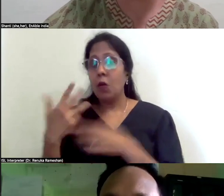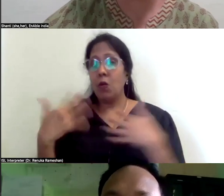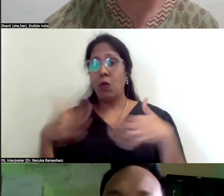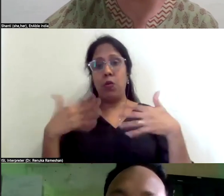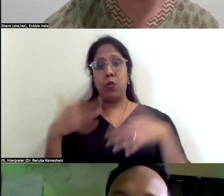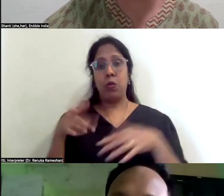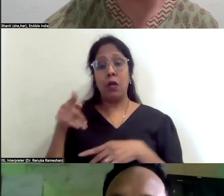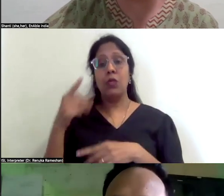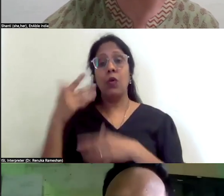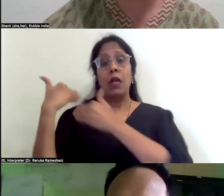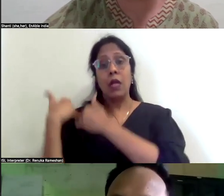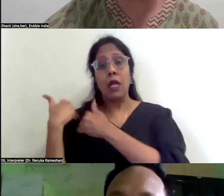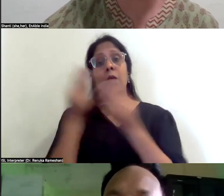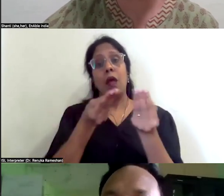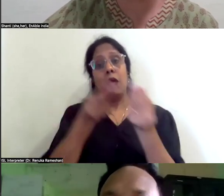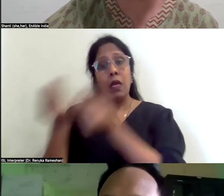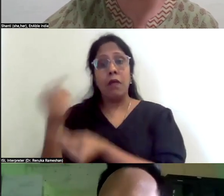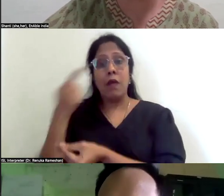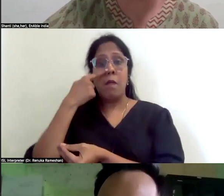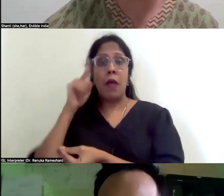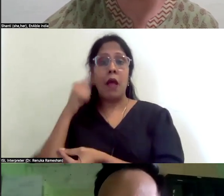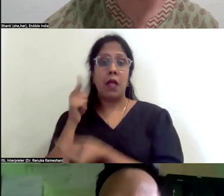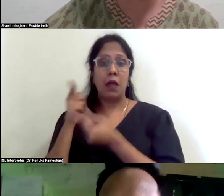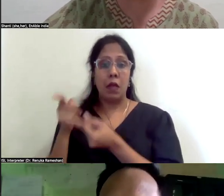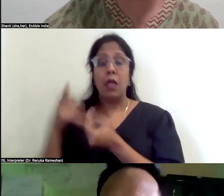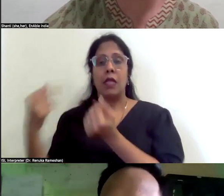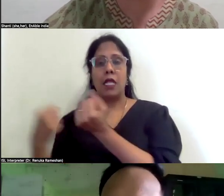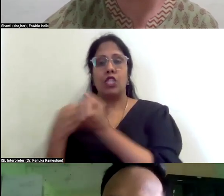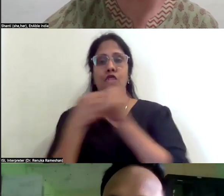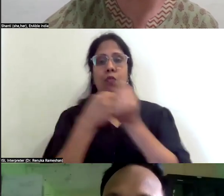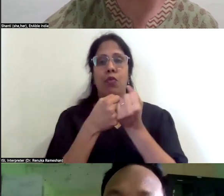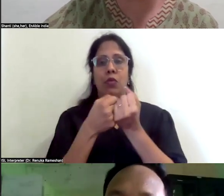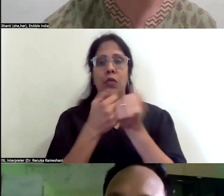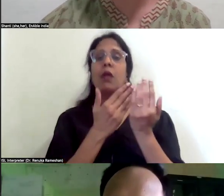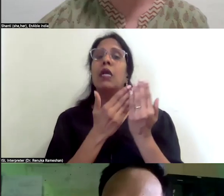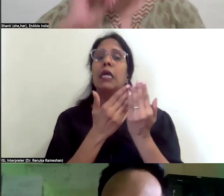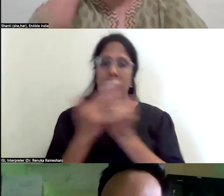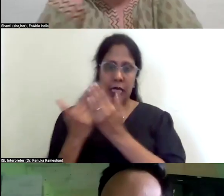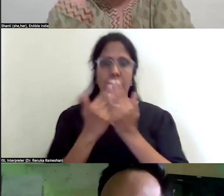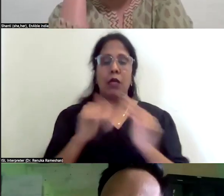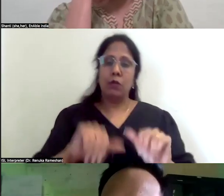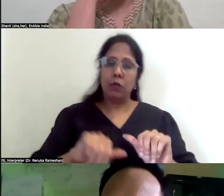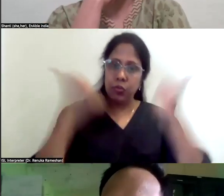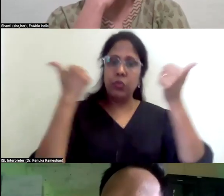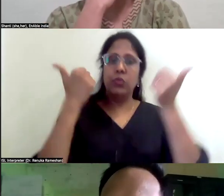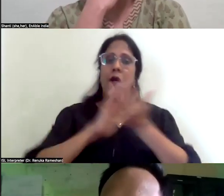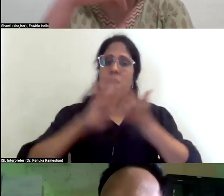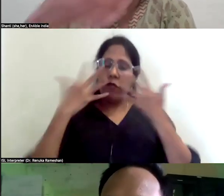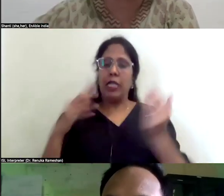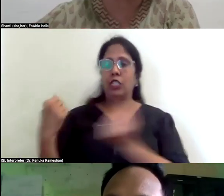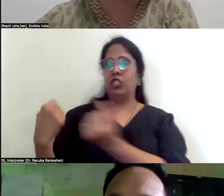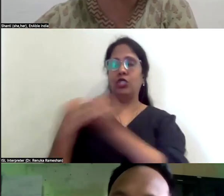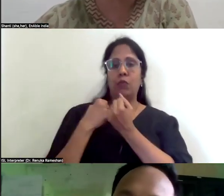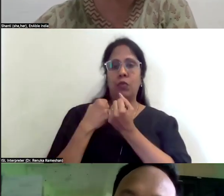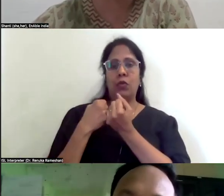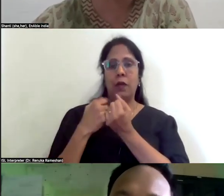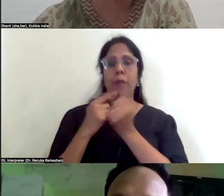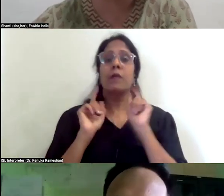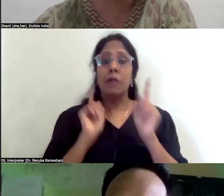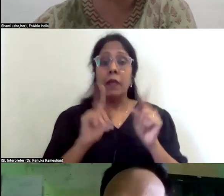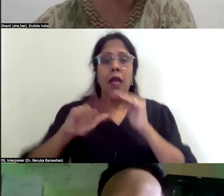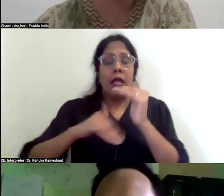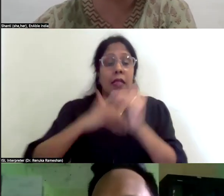same responsibility they have given to my parents, that they will support in completing my education. And the next was,